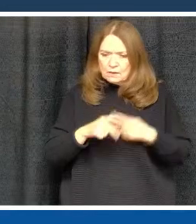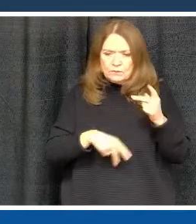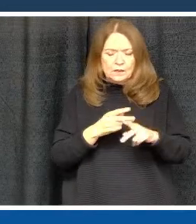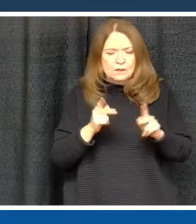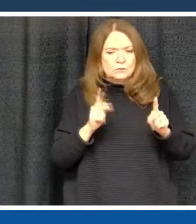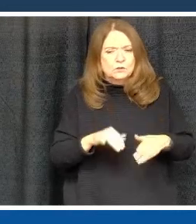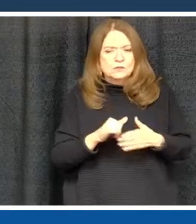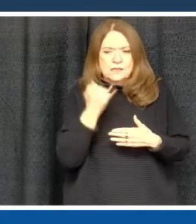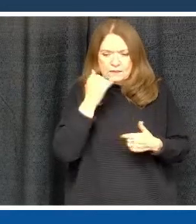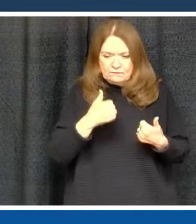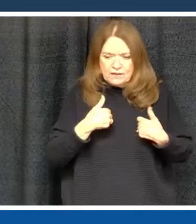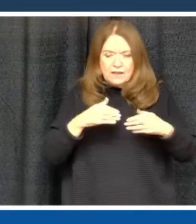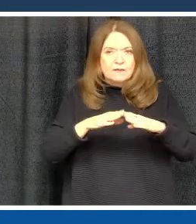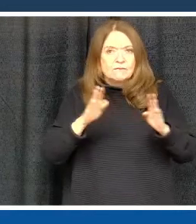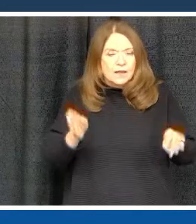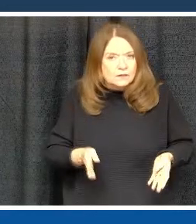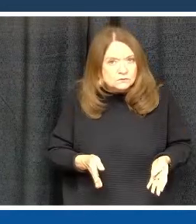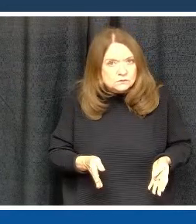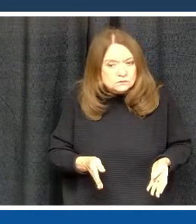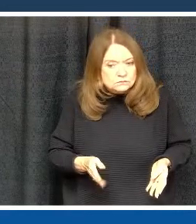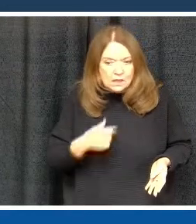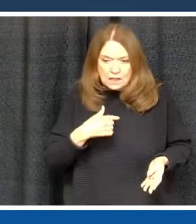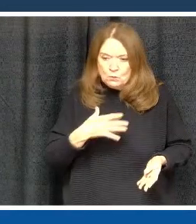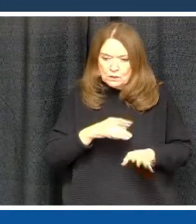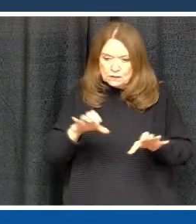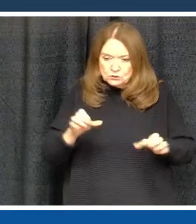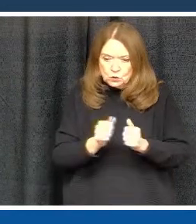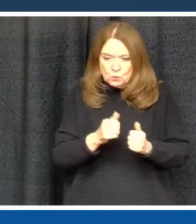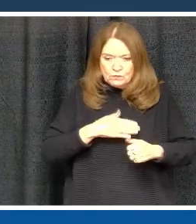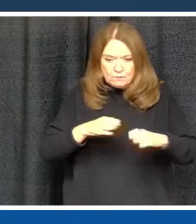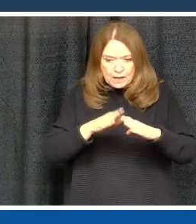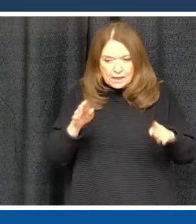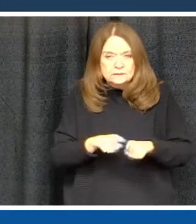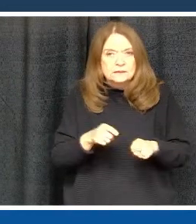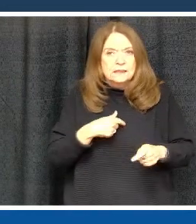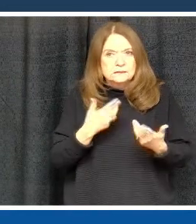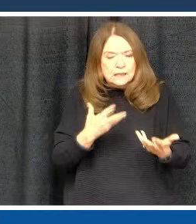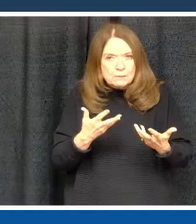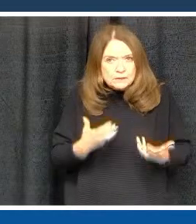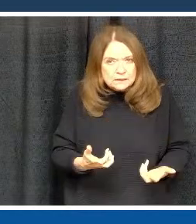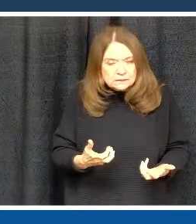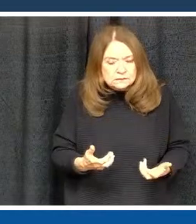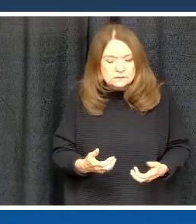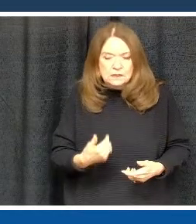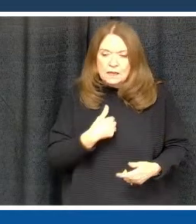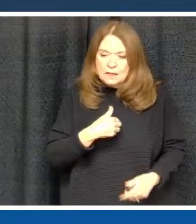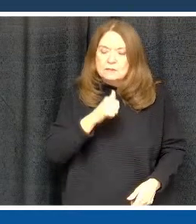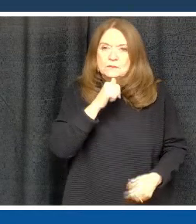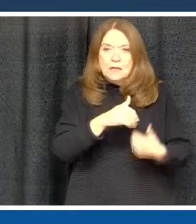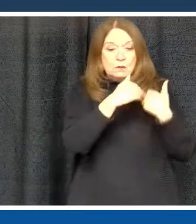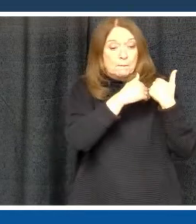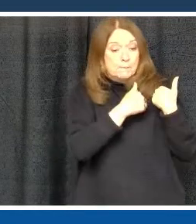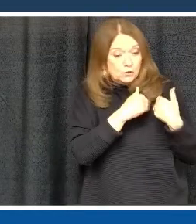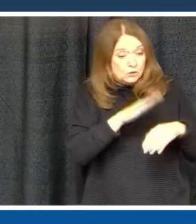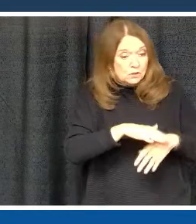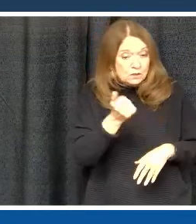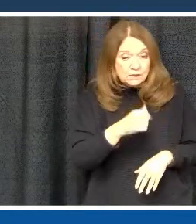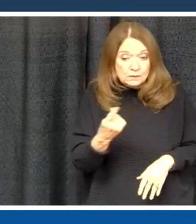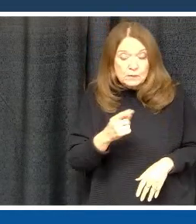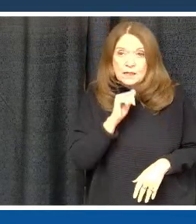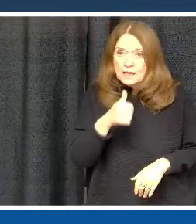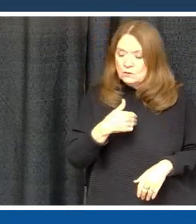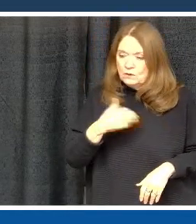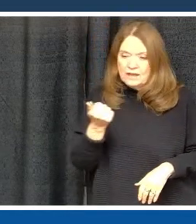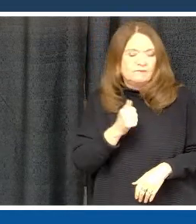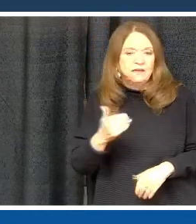that if I have a house, I would like to do with my house as I please. I am not a burden on anybody. I don't have